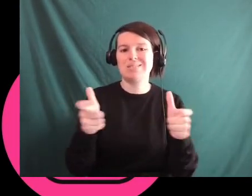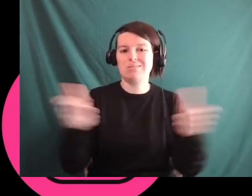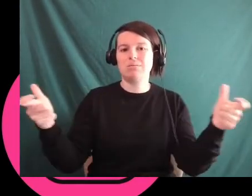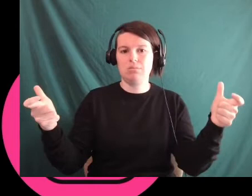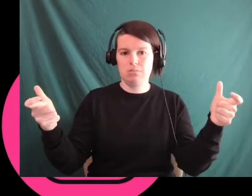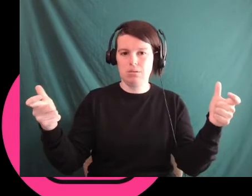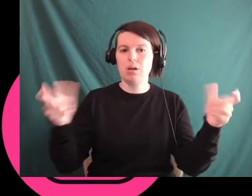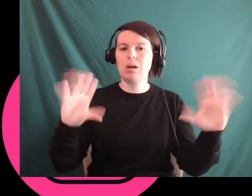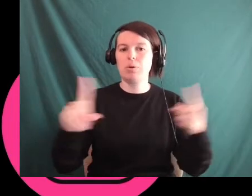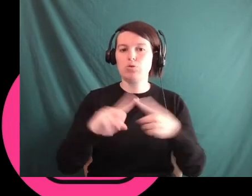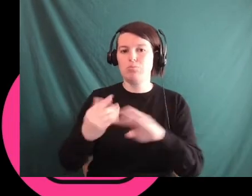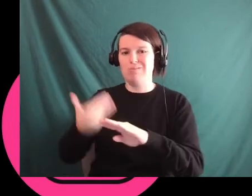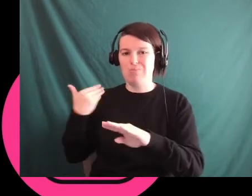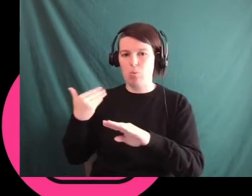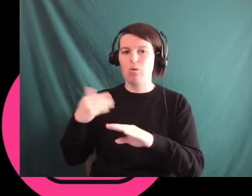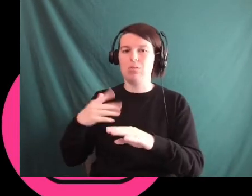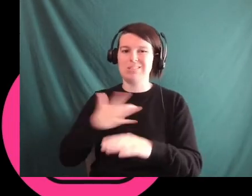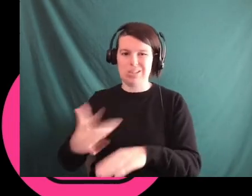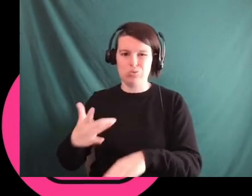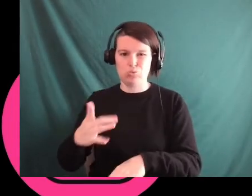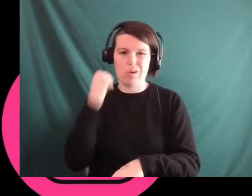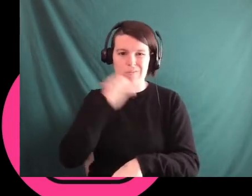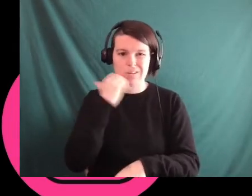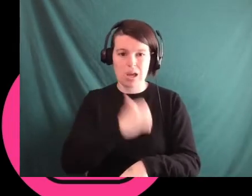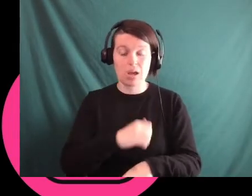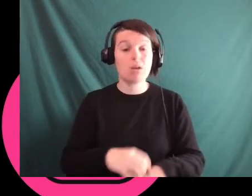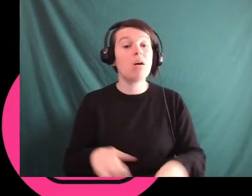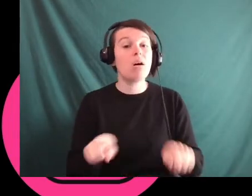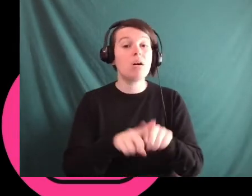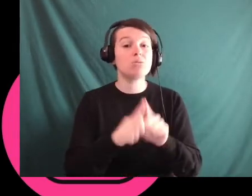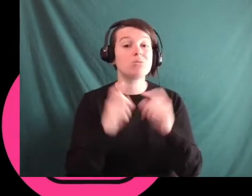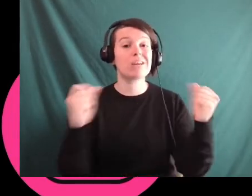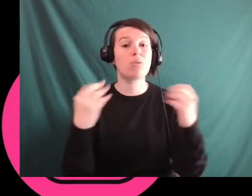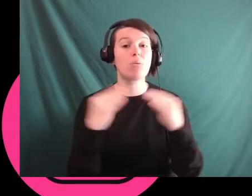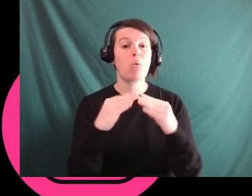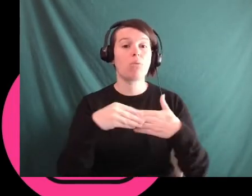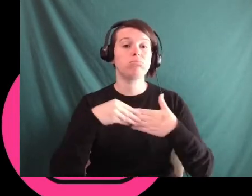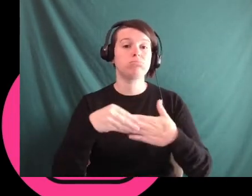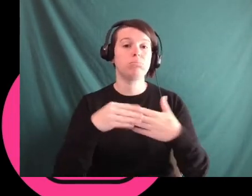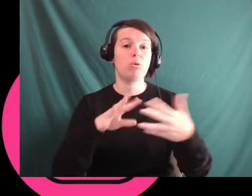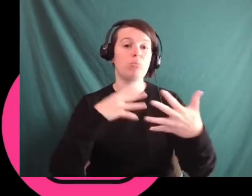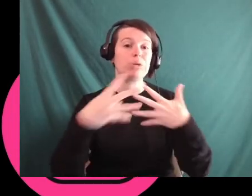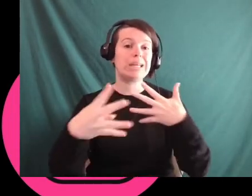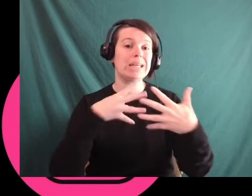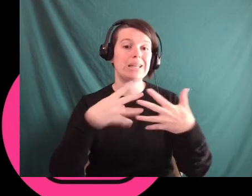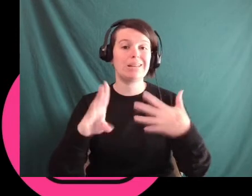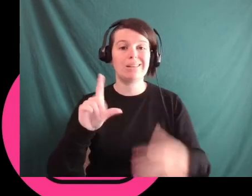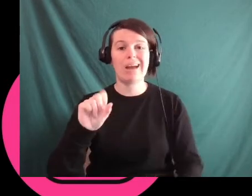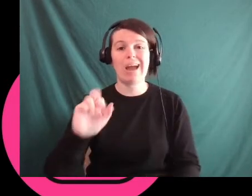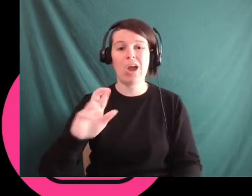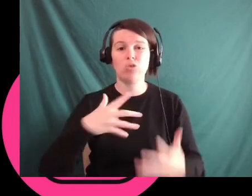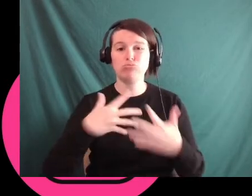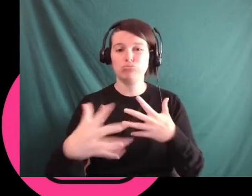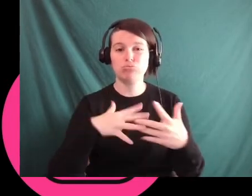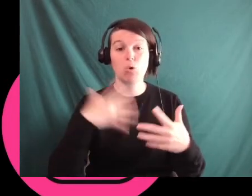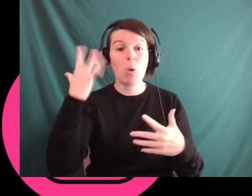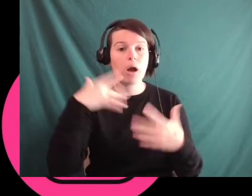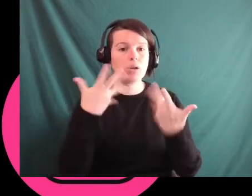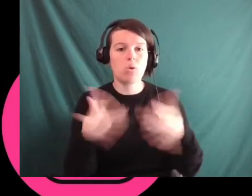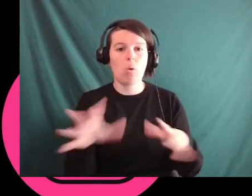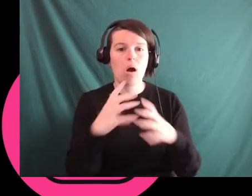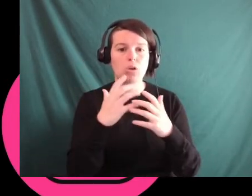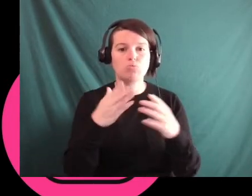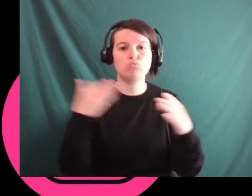usually wear. It's also much safer to use a binder with more breathable material to reduce the likelihood of